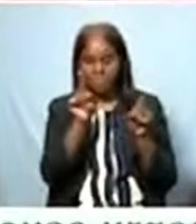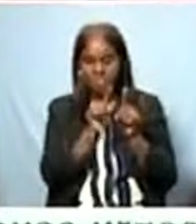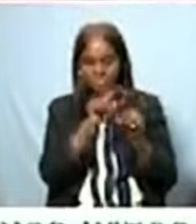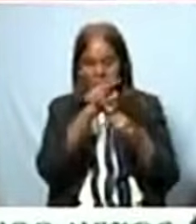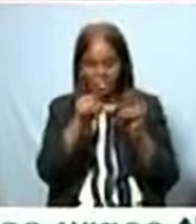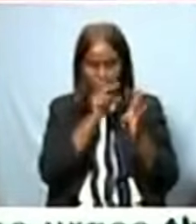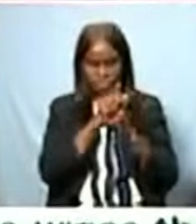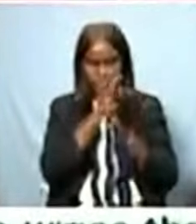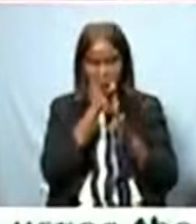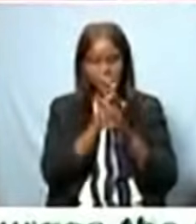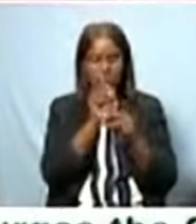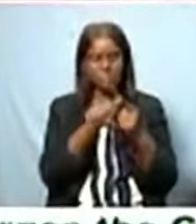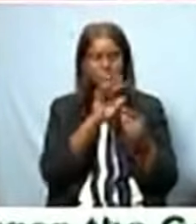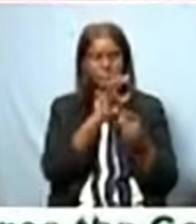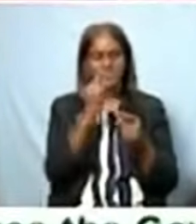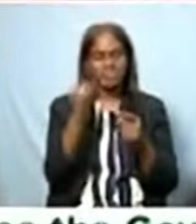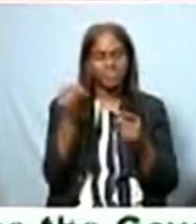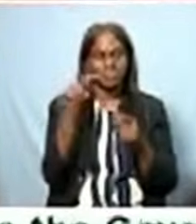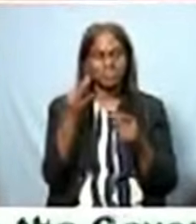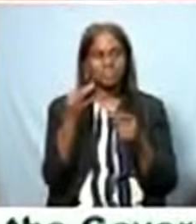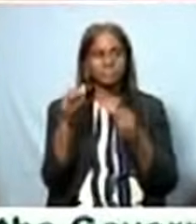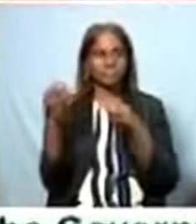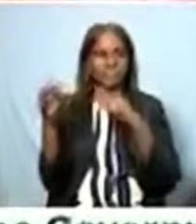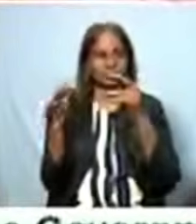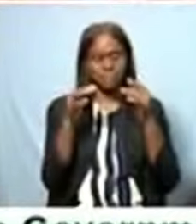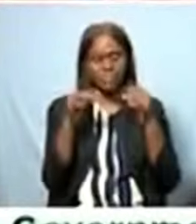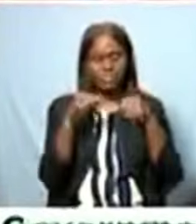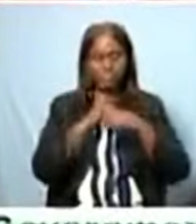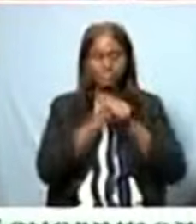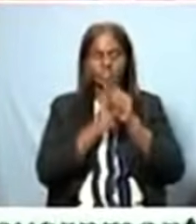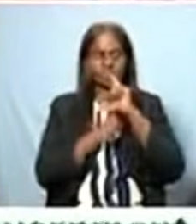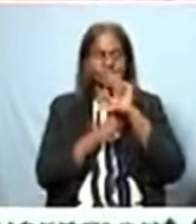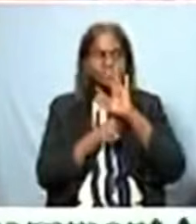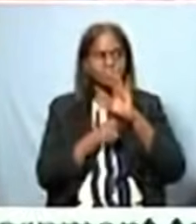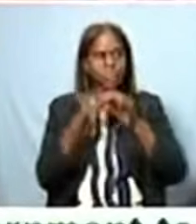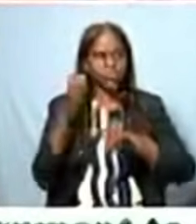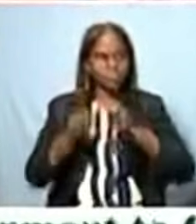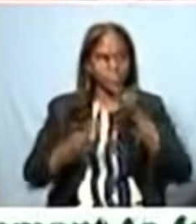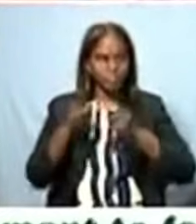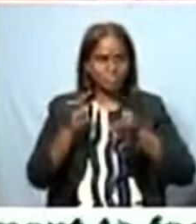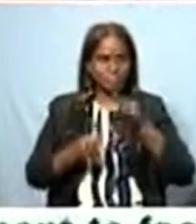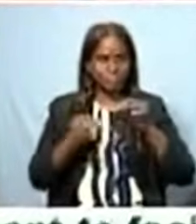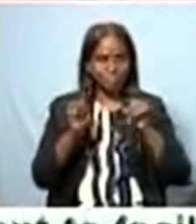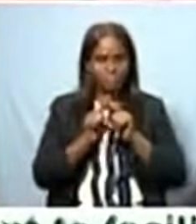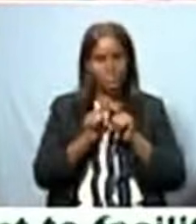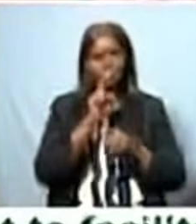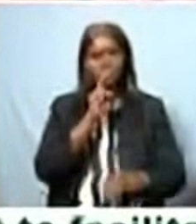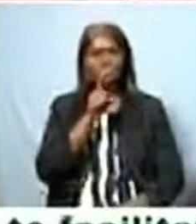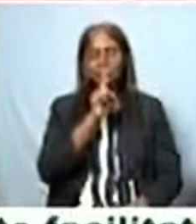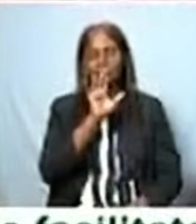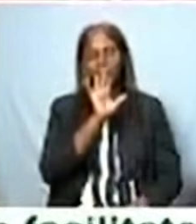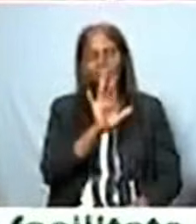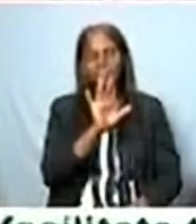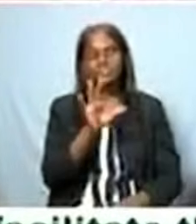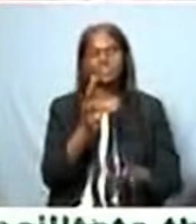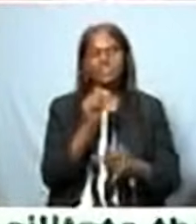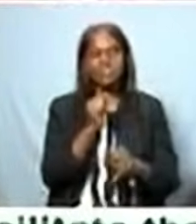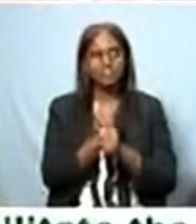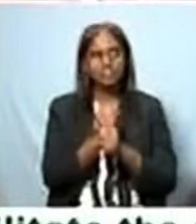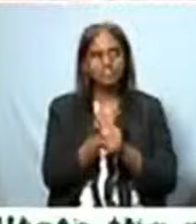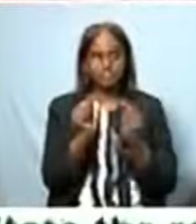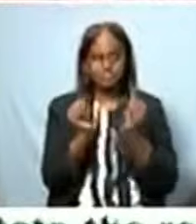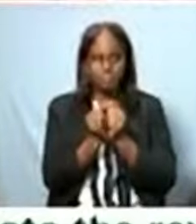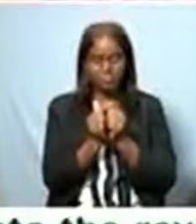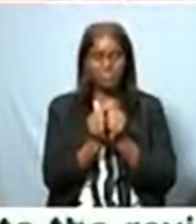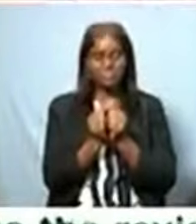relates to the issue of law and to ensure that justice is actually obtained